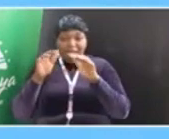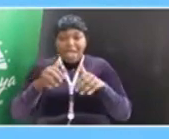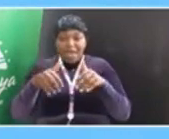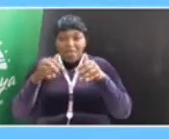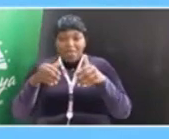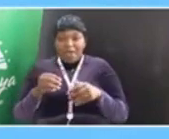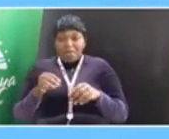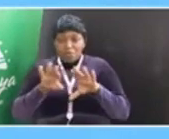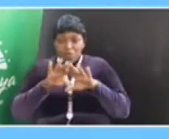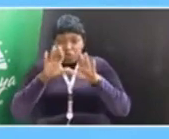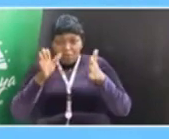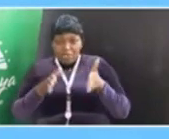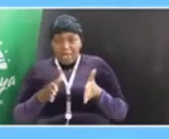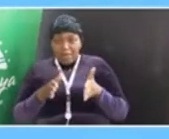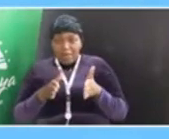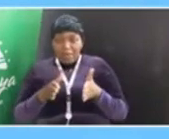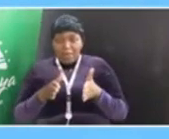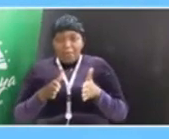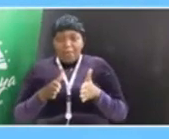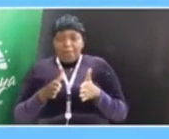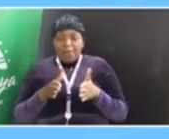farm-to-table authenticity.